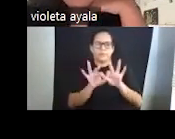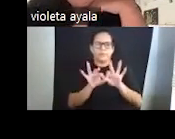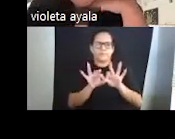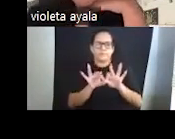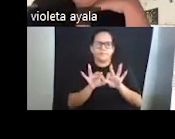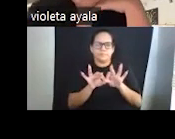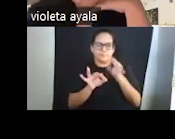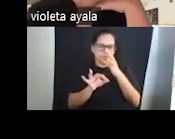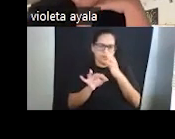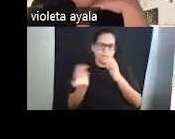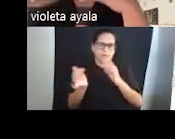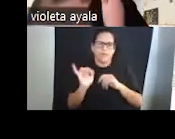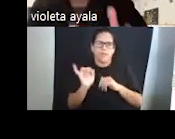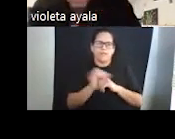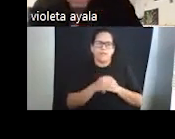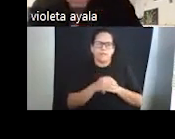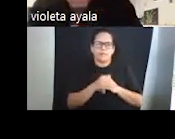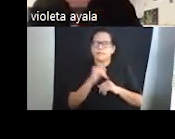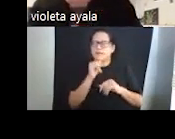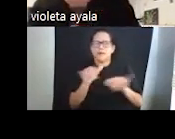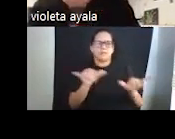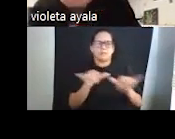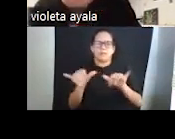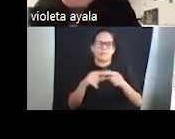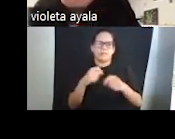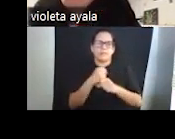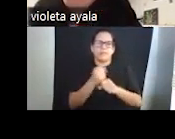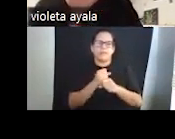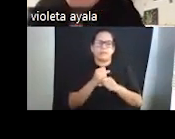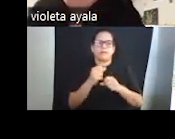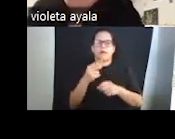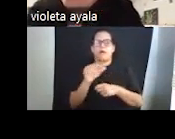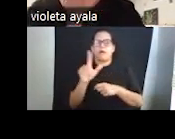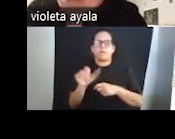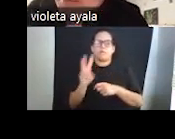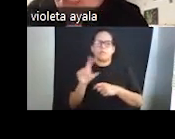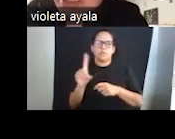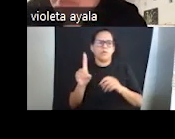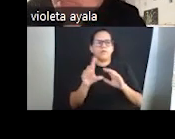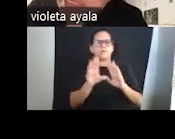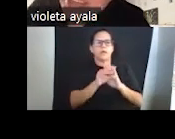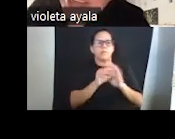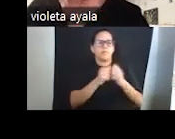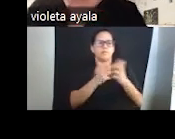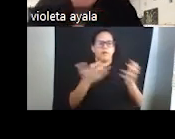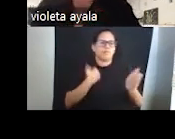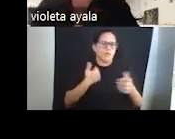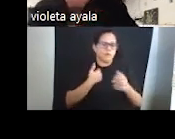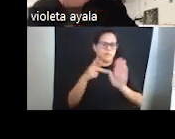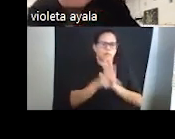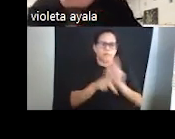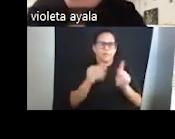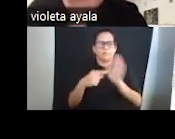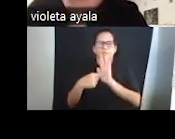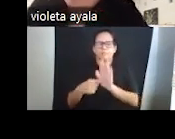Like, it's not the same to make a Hollywood film with a lot of guns that kill people and depict that make